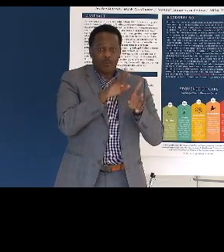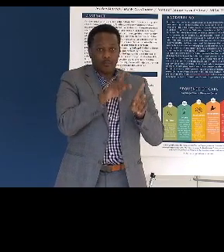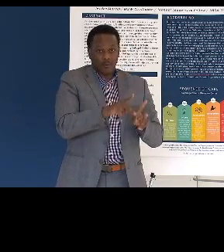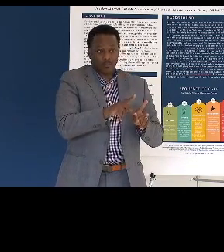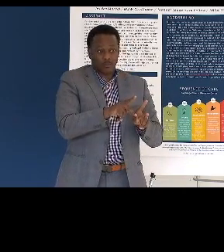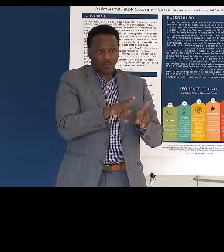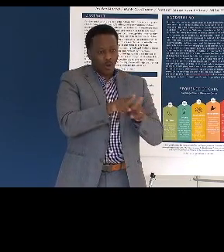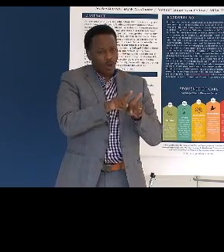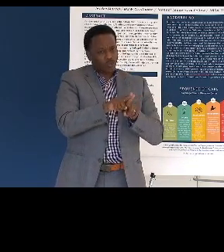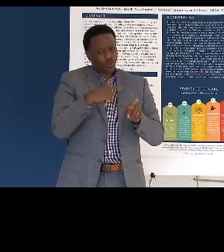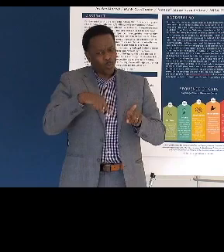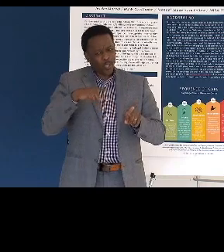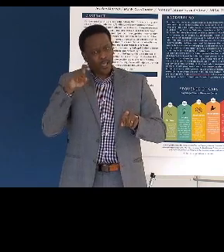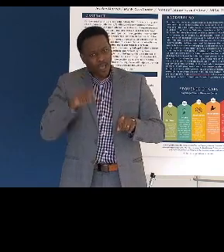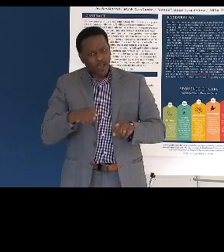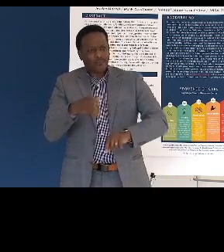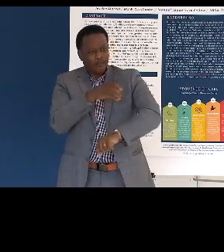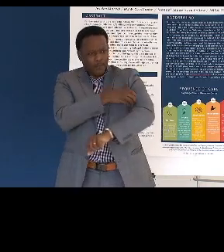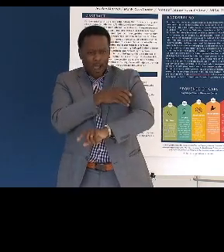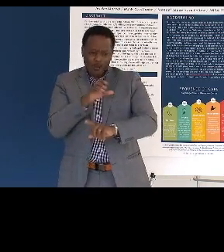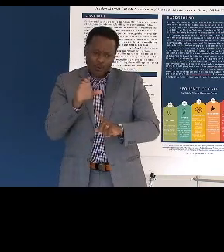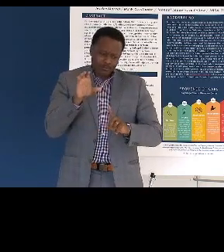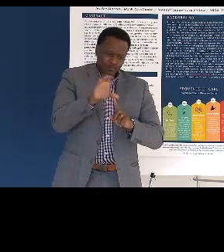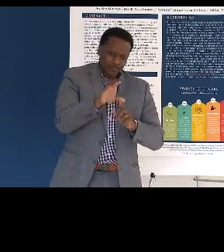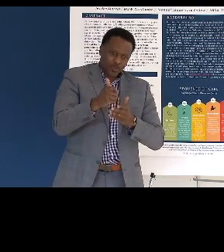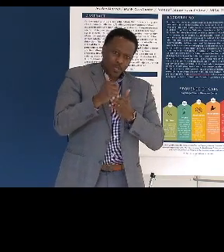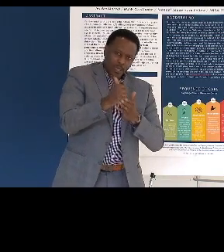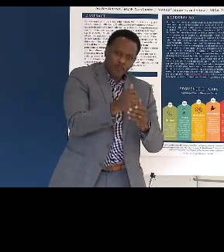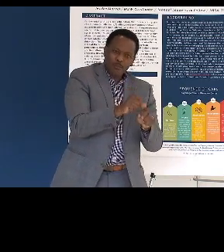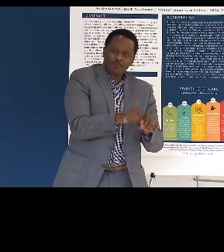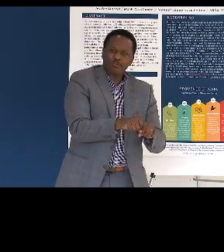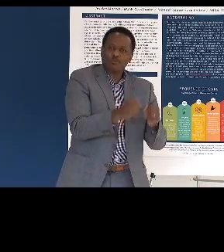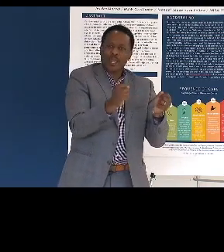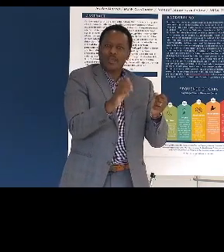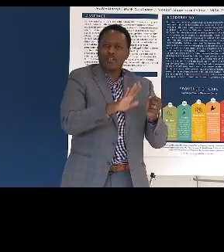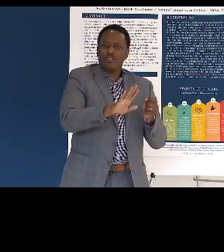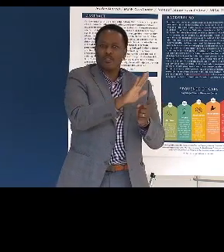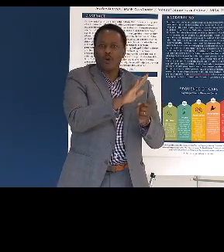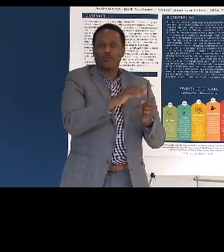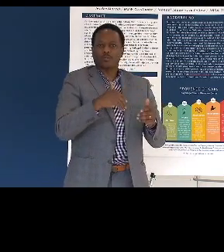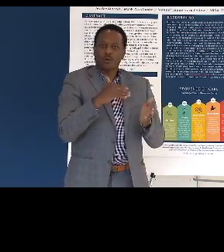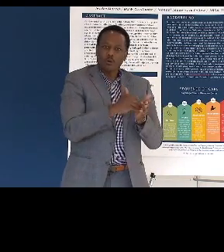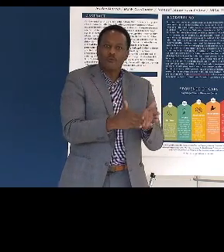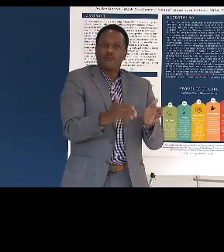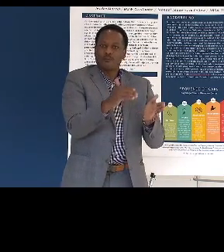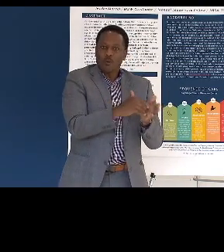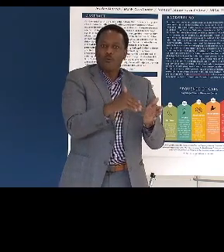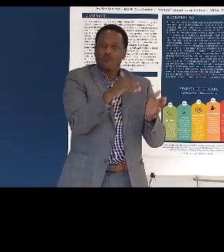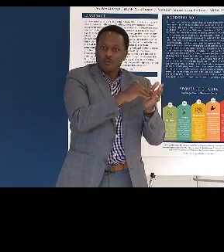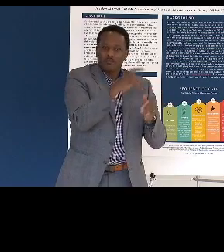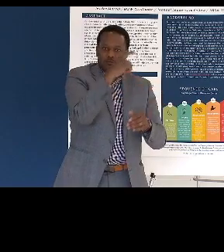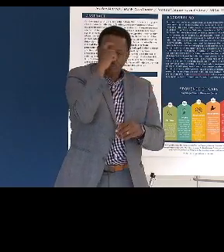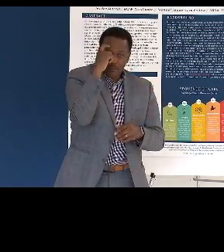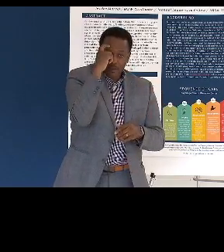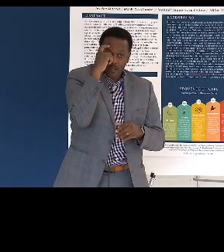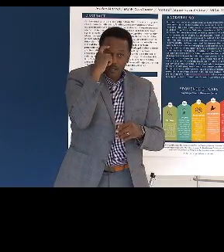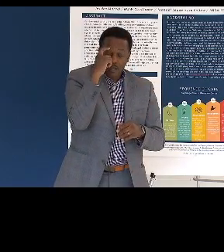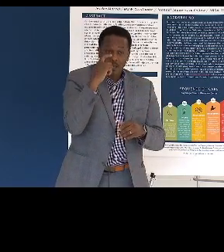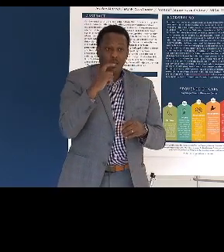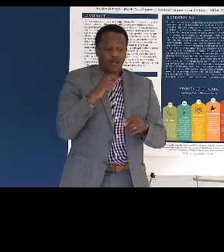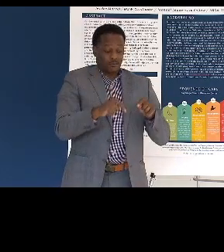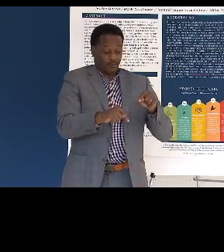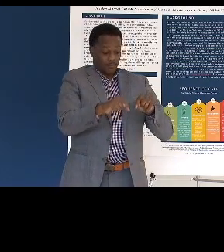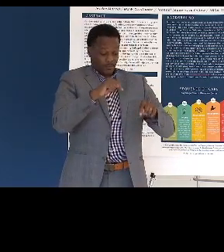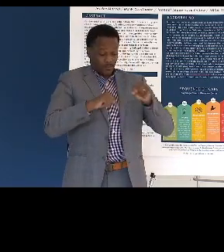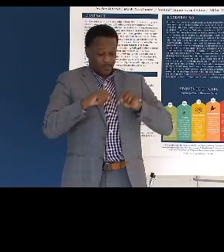the power to break those cycles of harm and trauma, and instead rebuild and reimagine systems